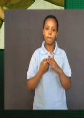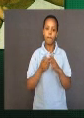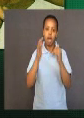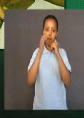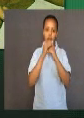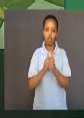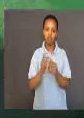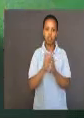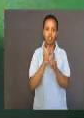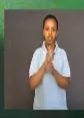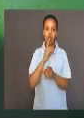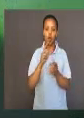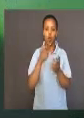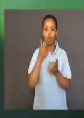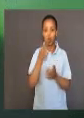God.